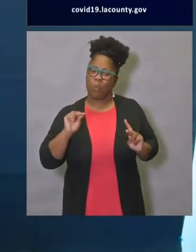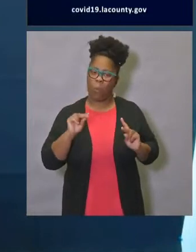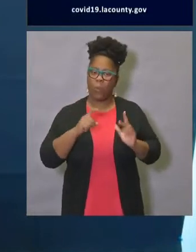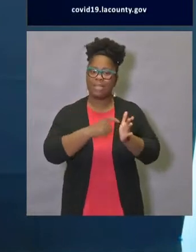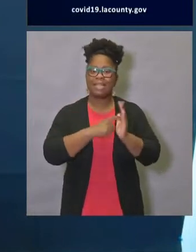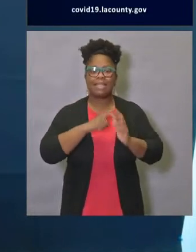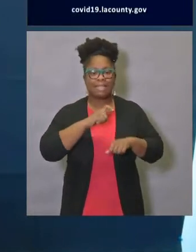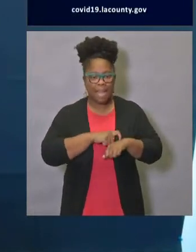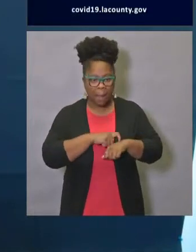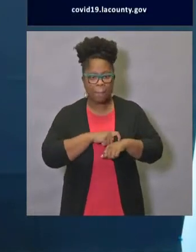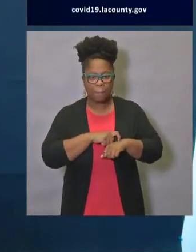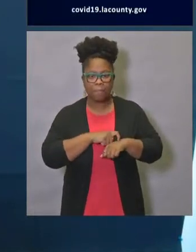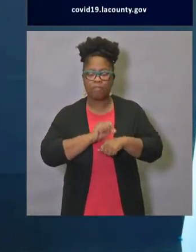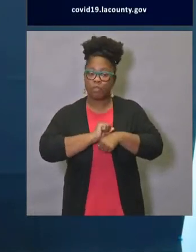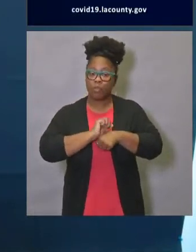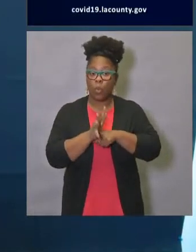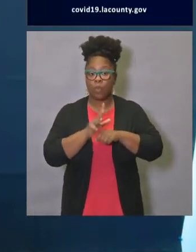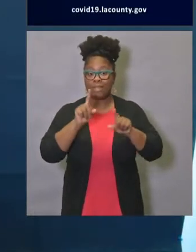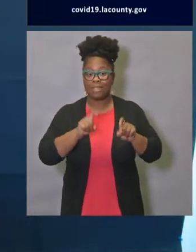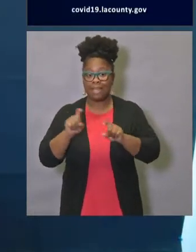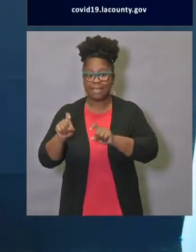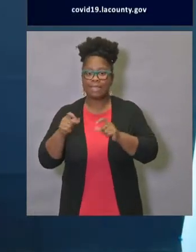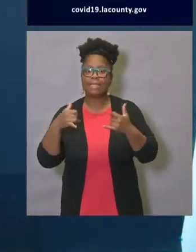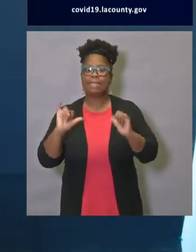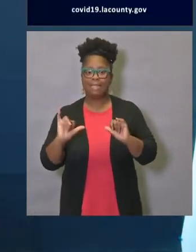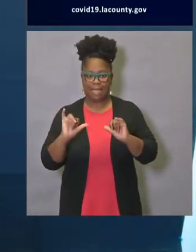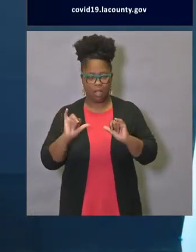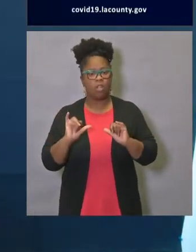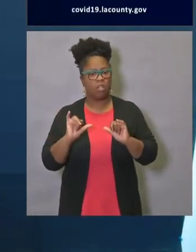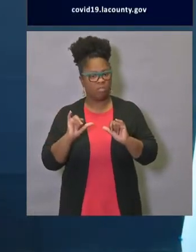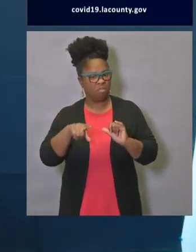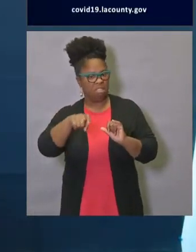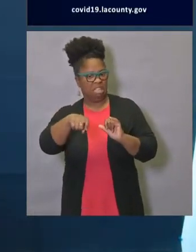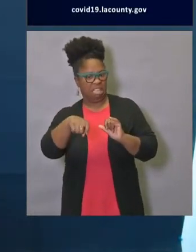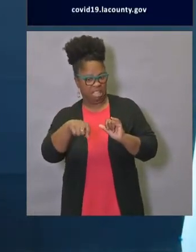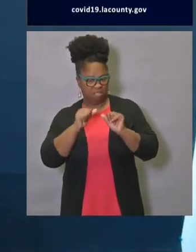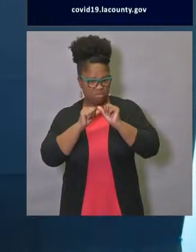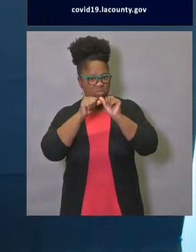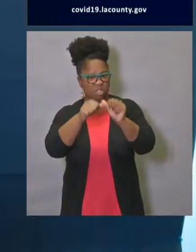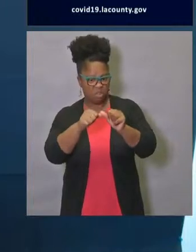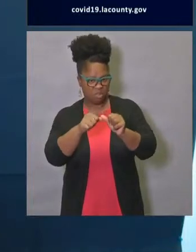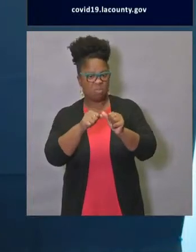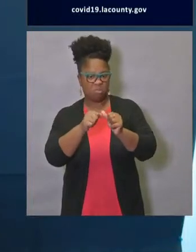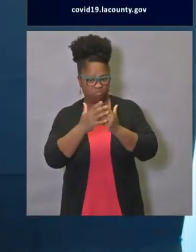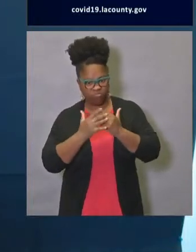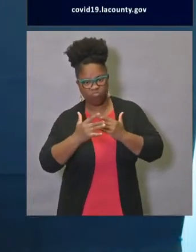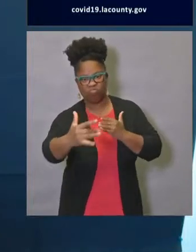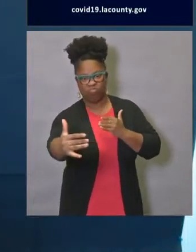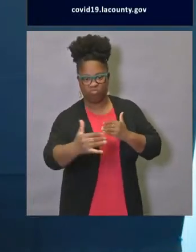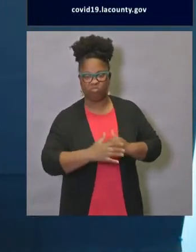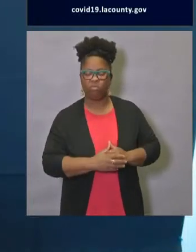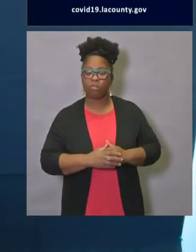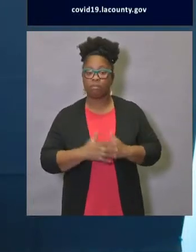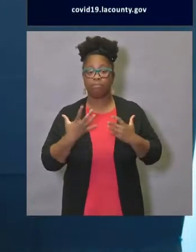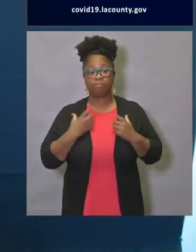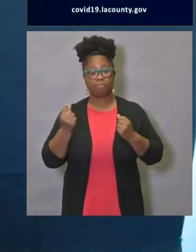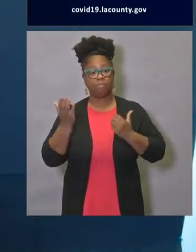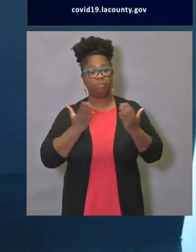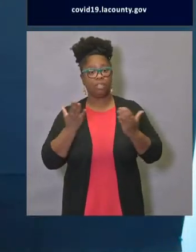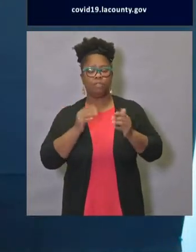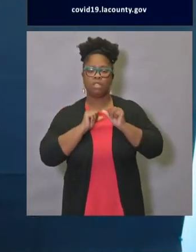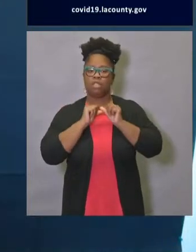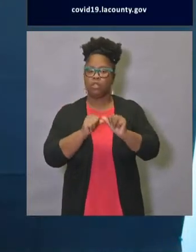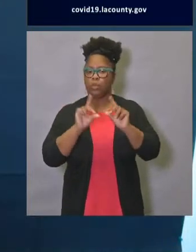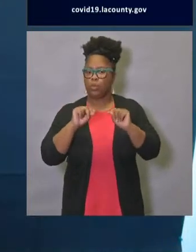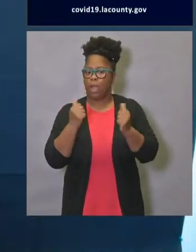still be a necessary part of all of our lives for the foreseeable future. That's why Health Services is continuing to do everything